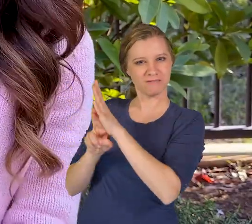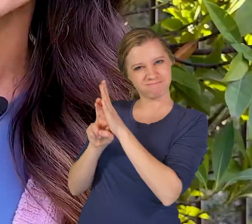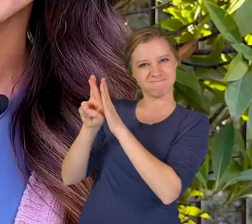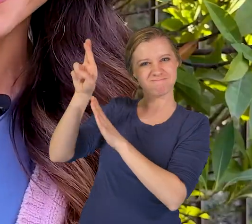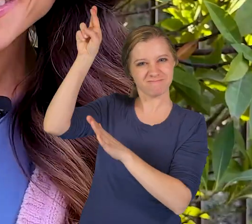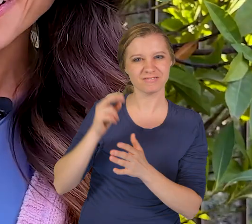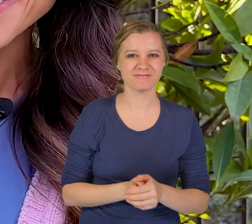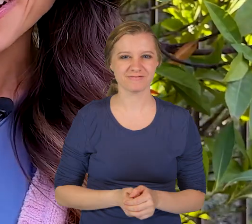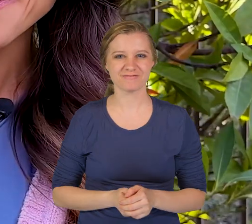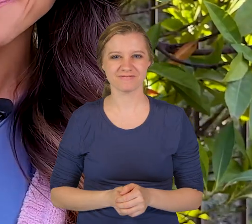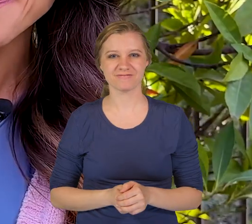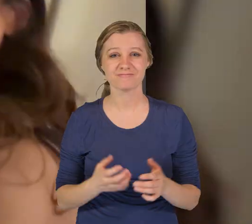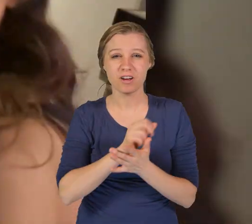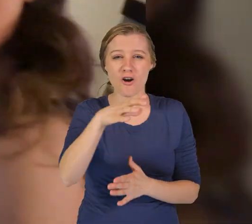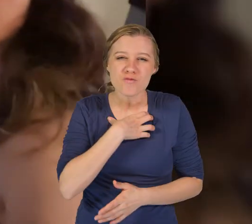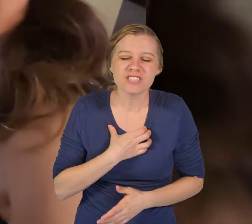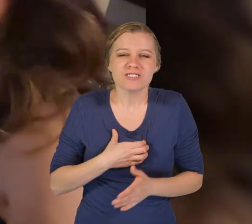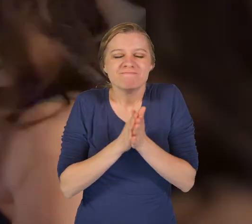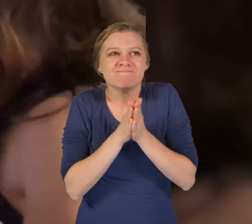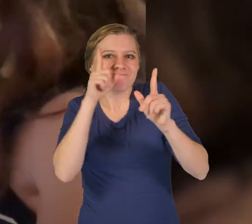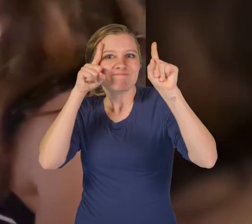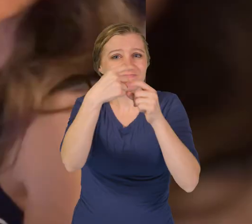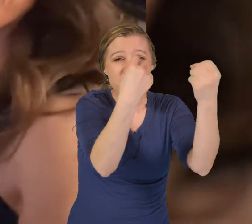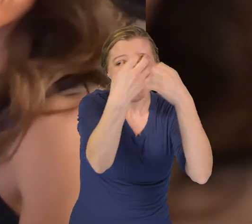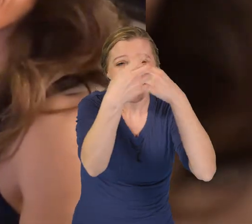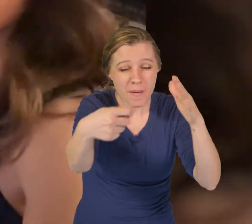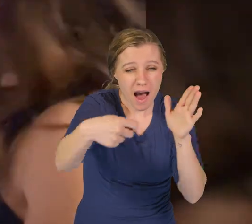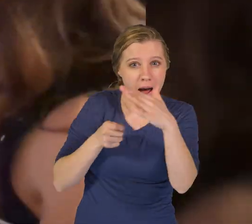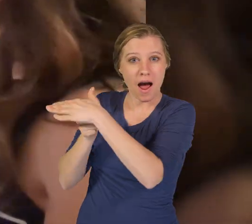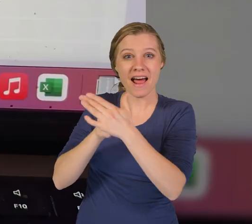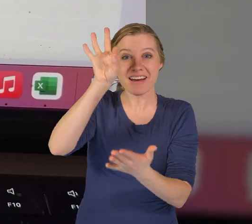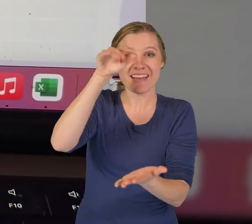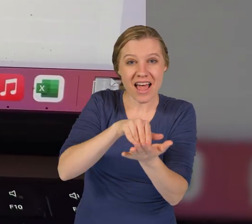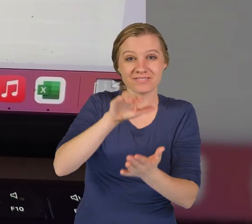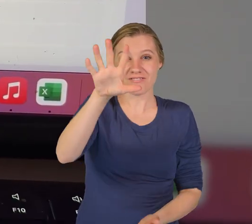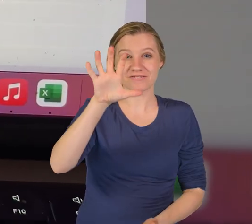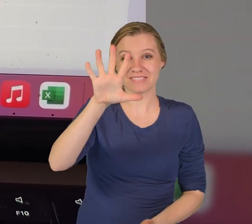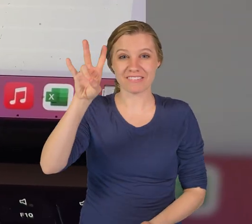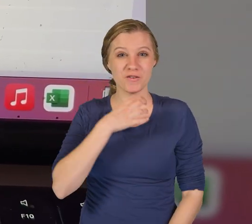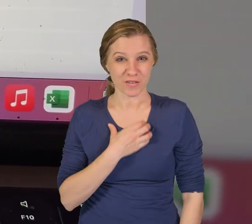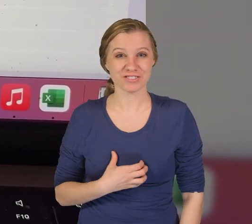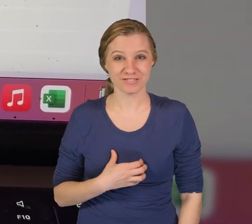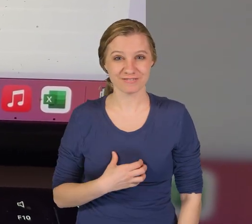all on this flash drive. Okay, I'm putting all the wishes on the flash drive.